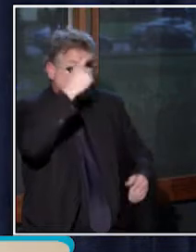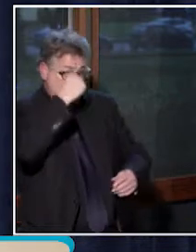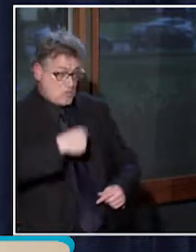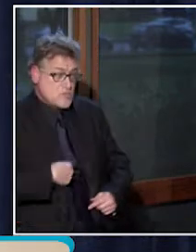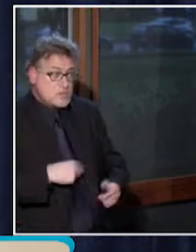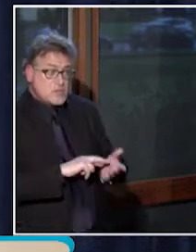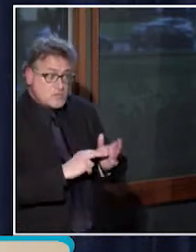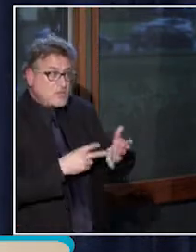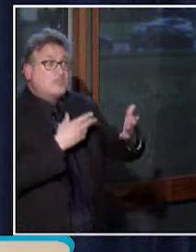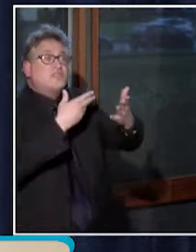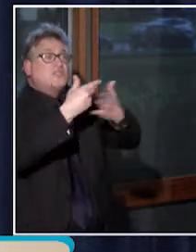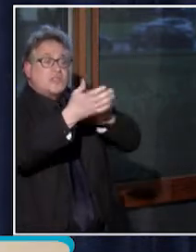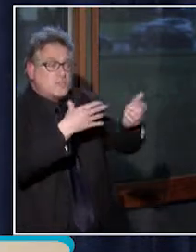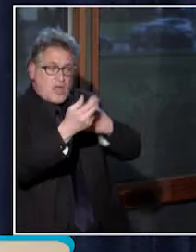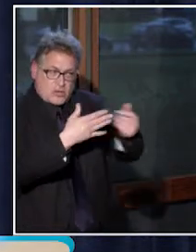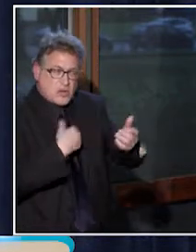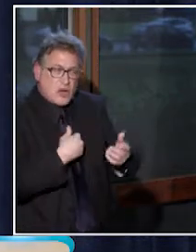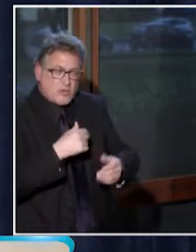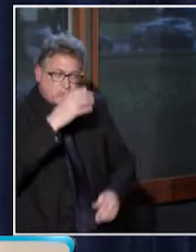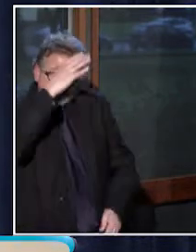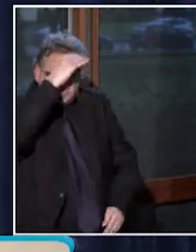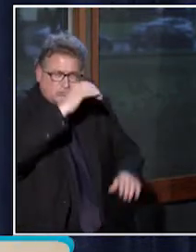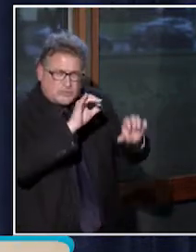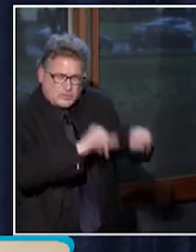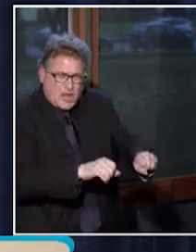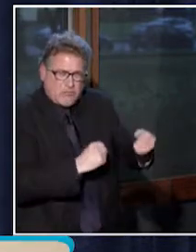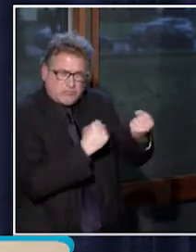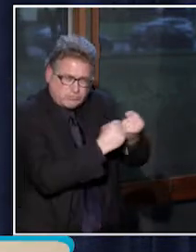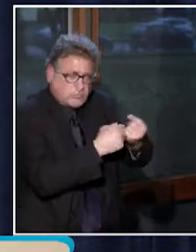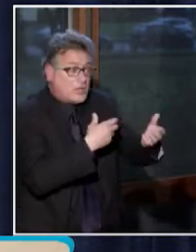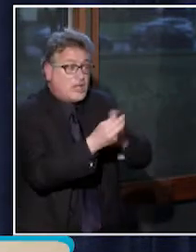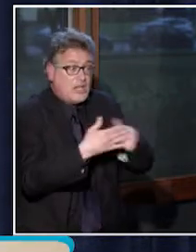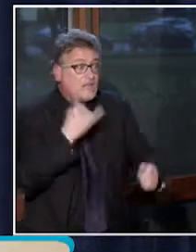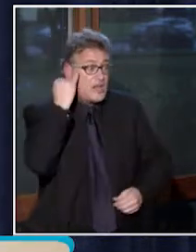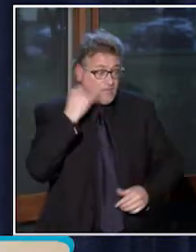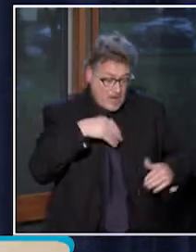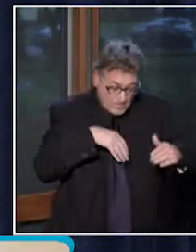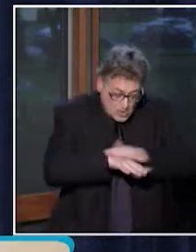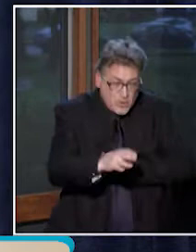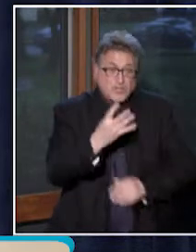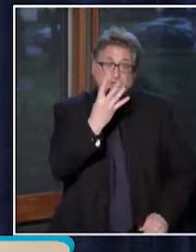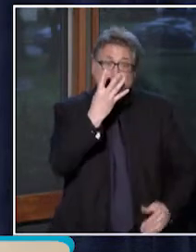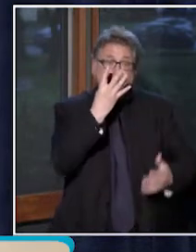that means even if I have to go to jail.